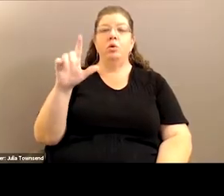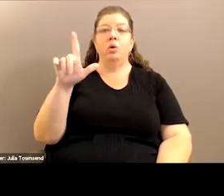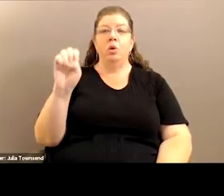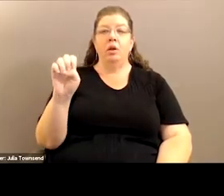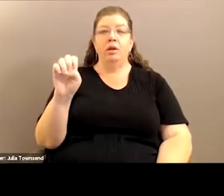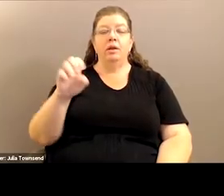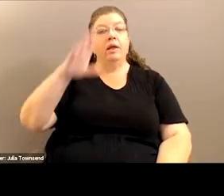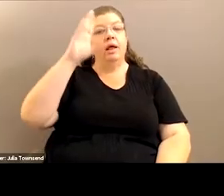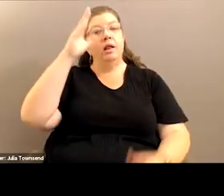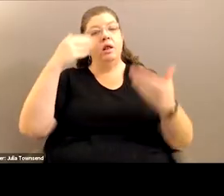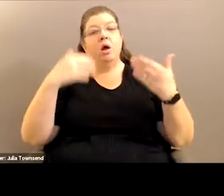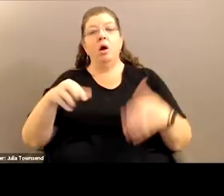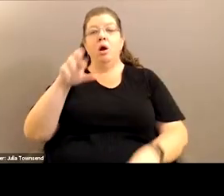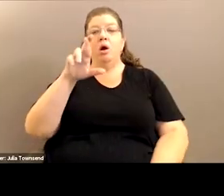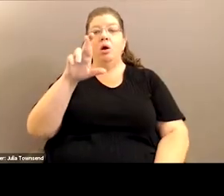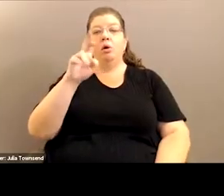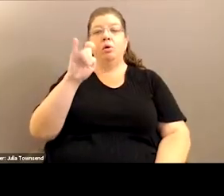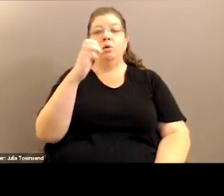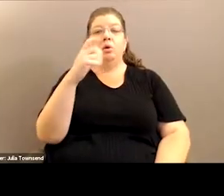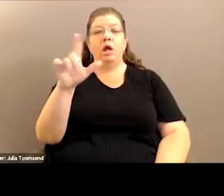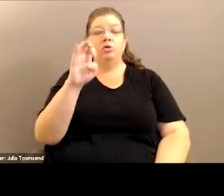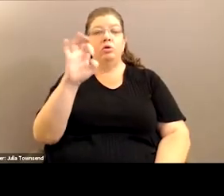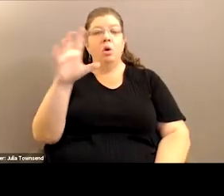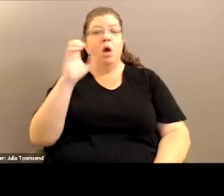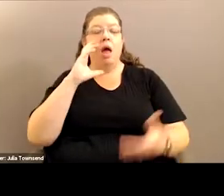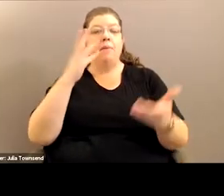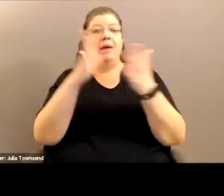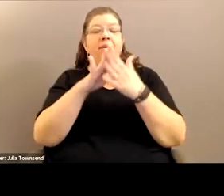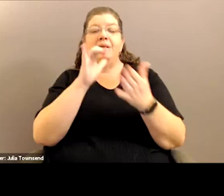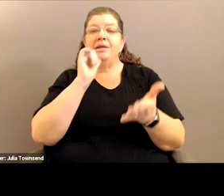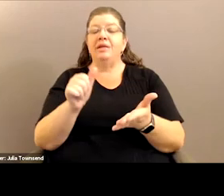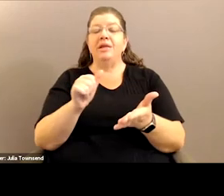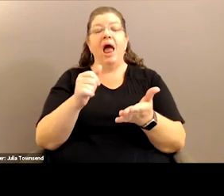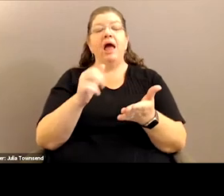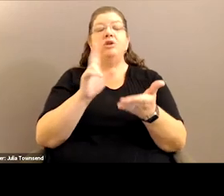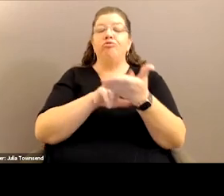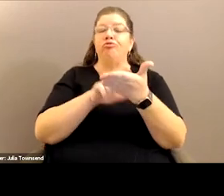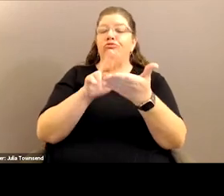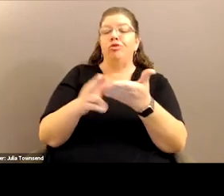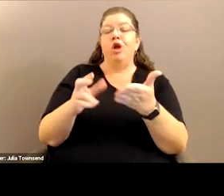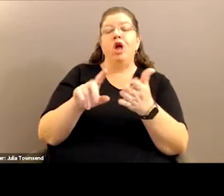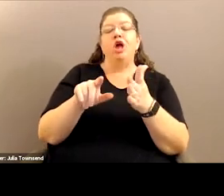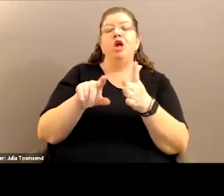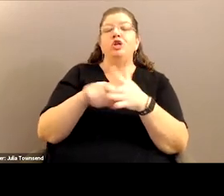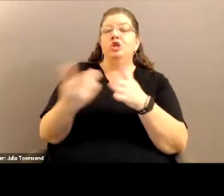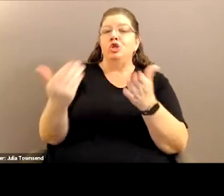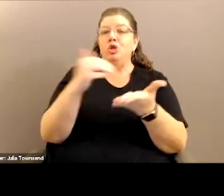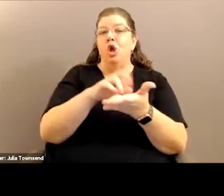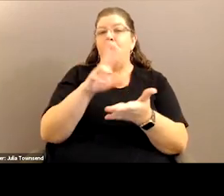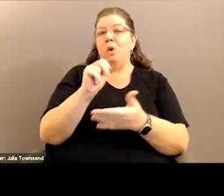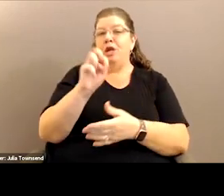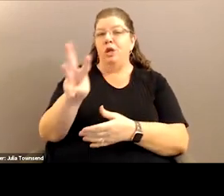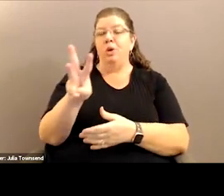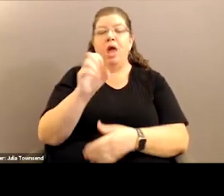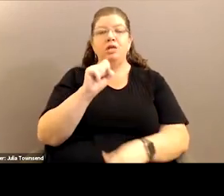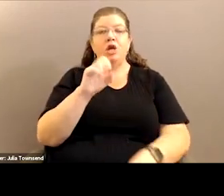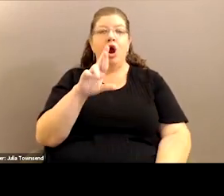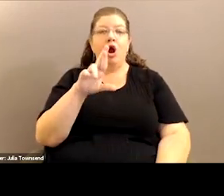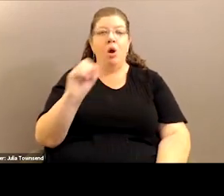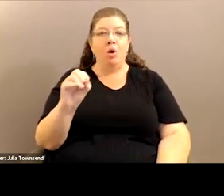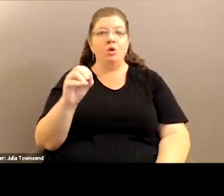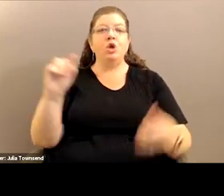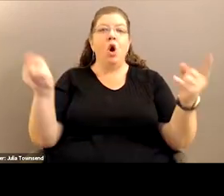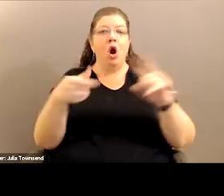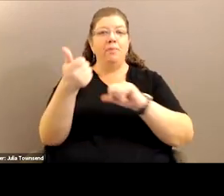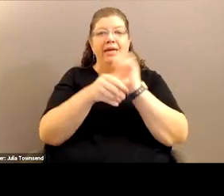hello my name is rachel cole and i ask that you do not renew this contract srls harm each and every student and this budget